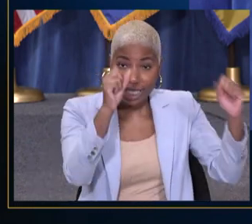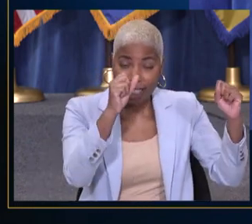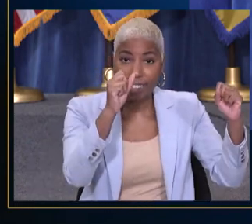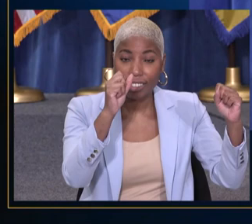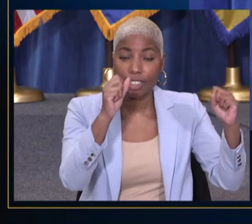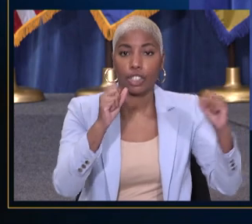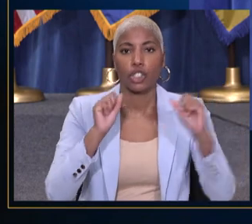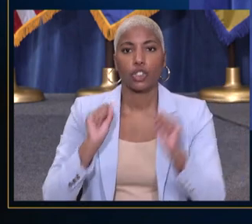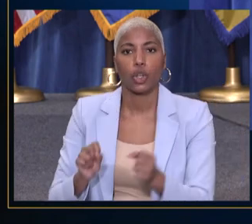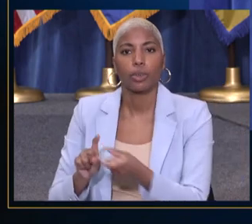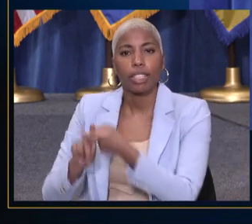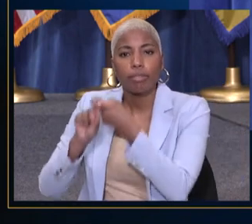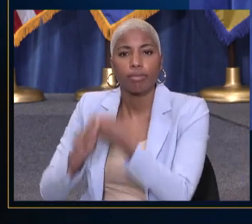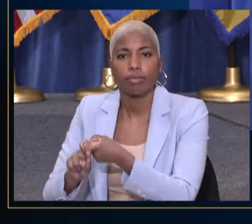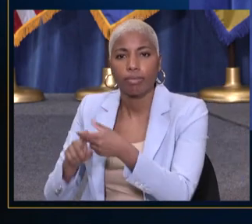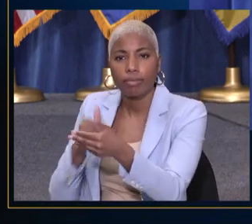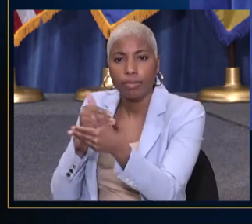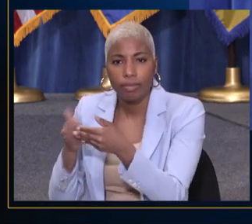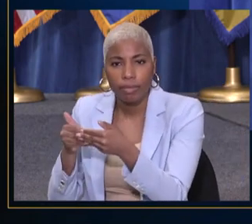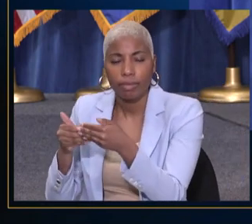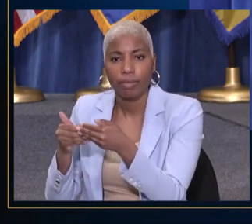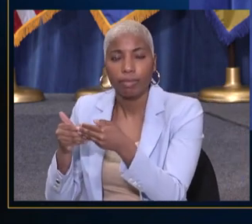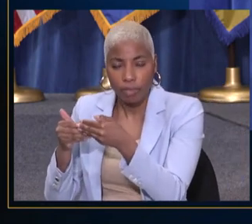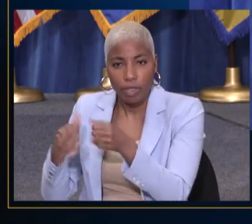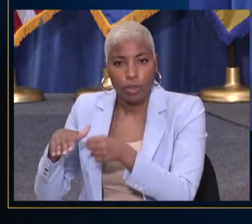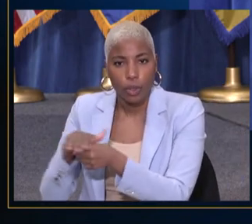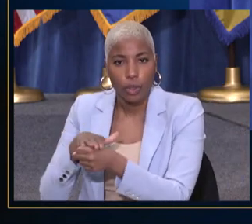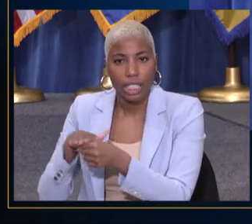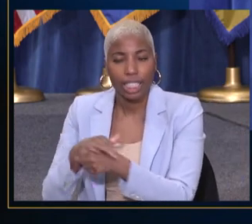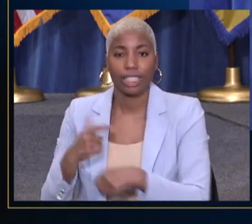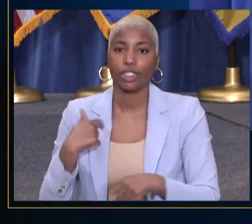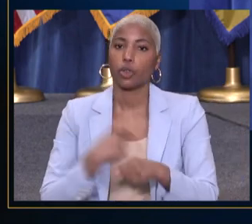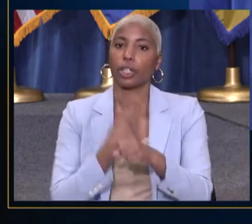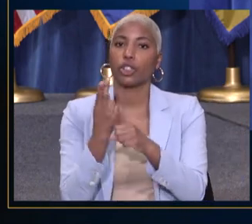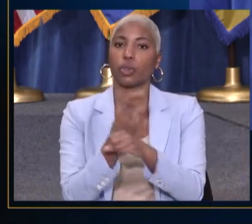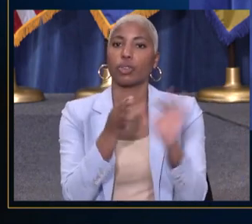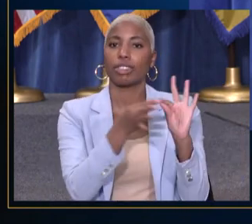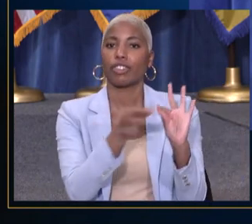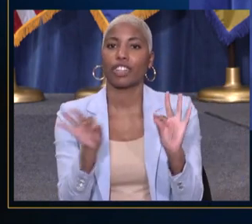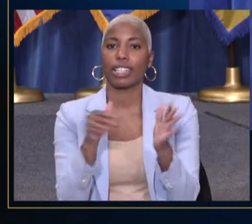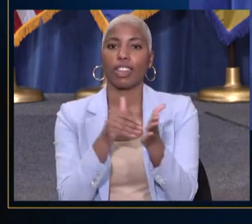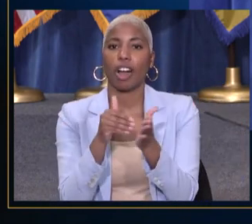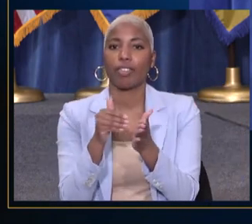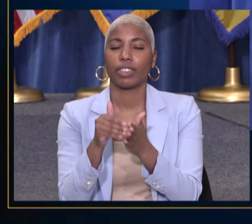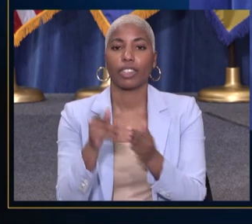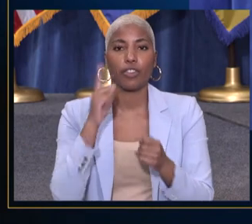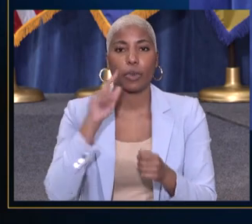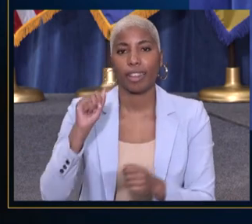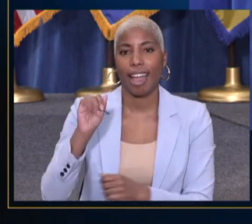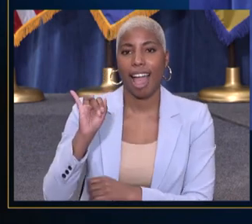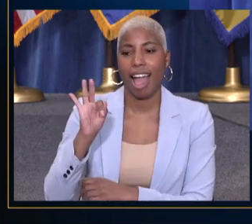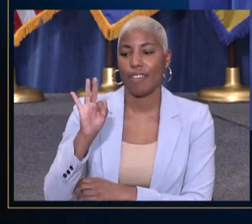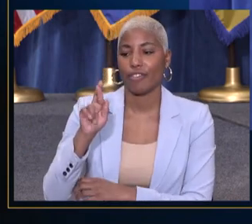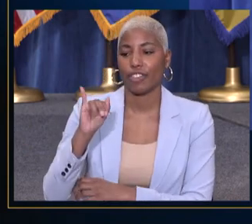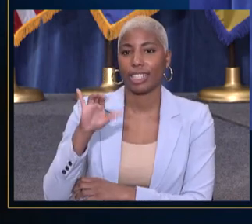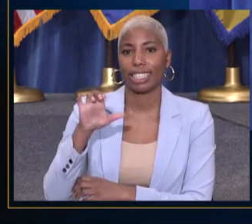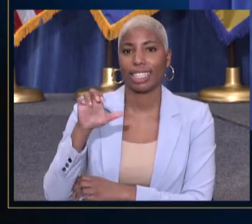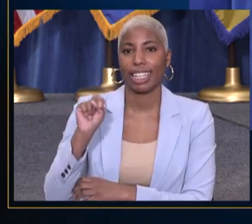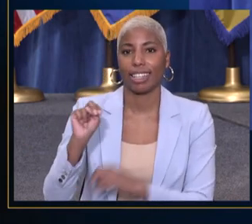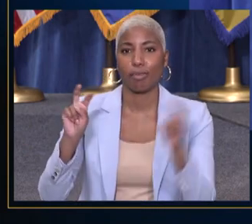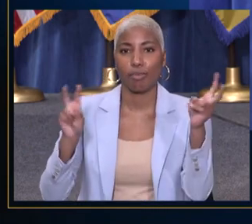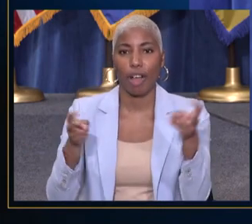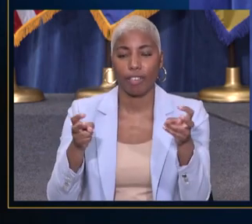get close and connected there. We use that phrase a lot as it relates to the African proverb that it takes a village. But some